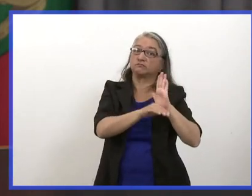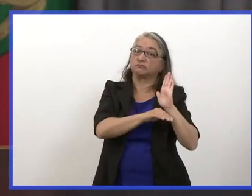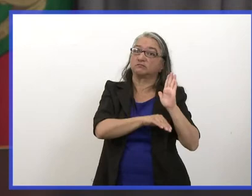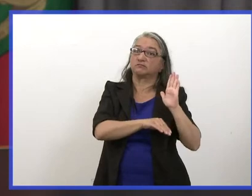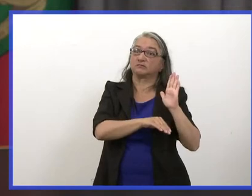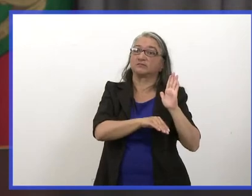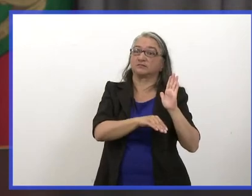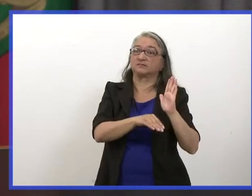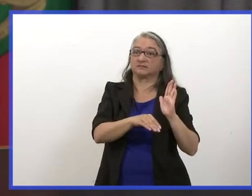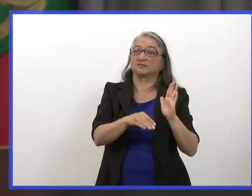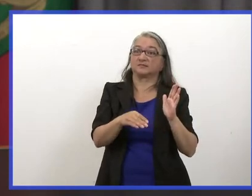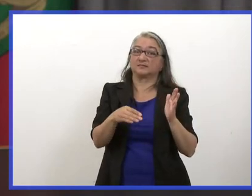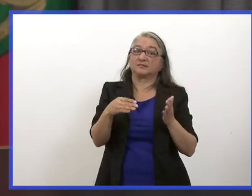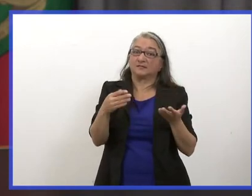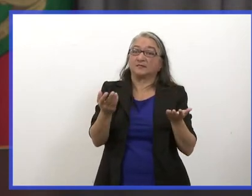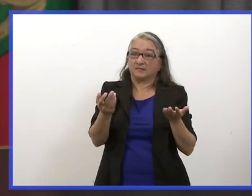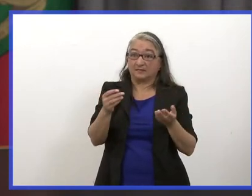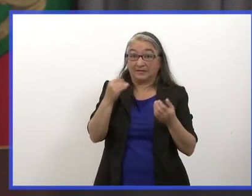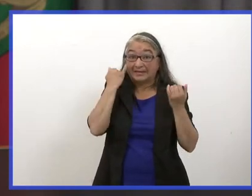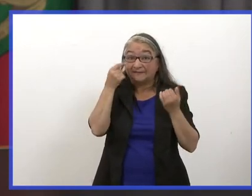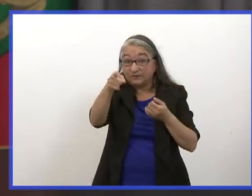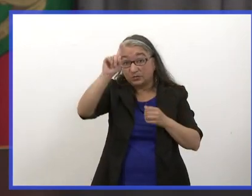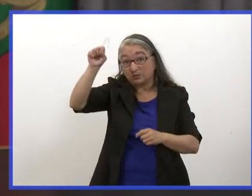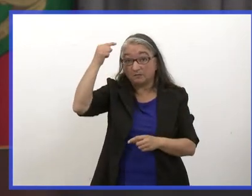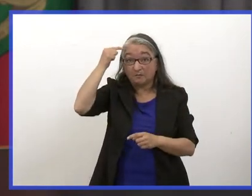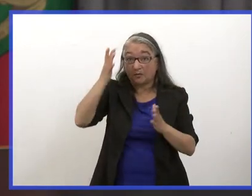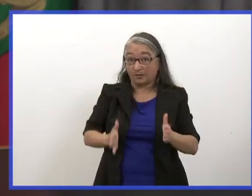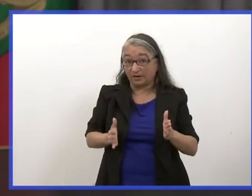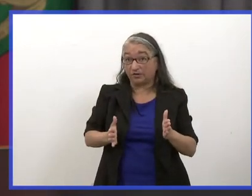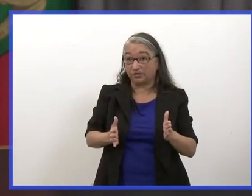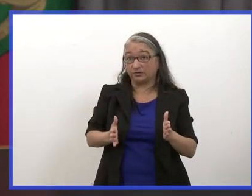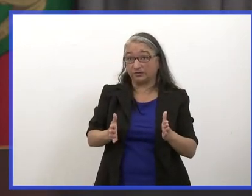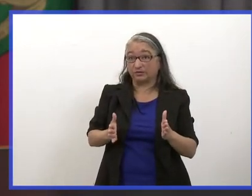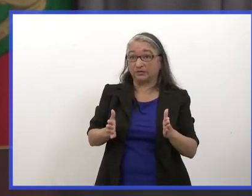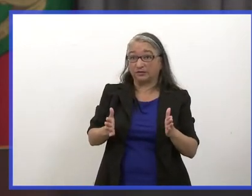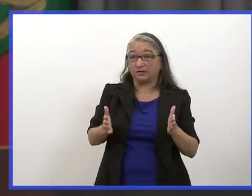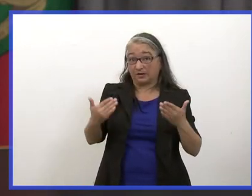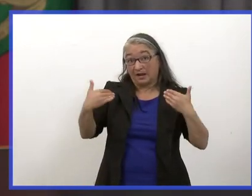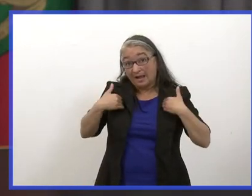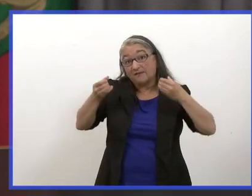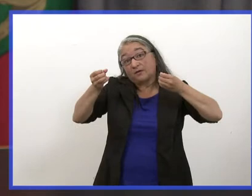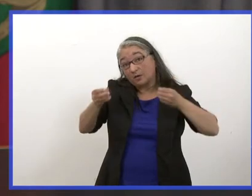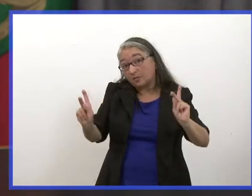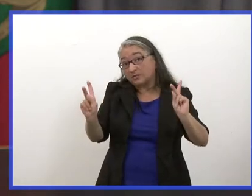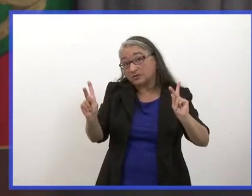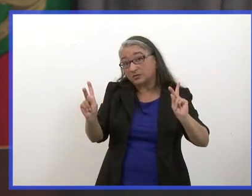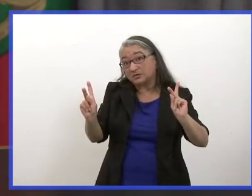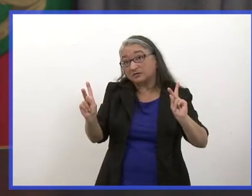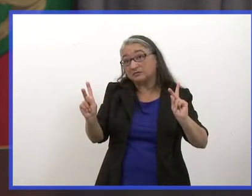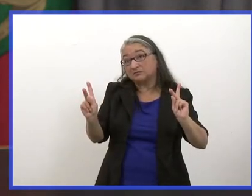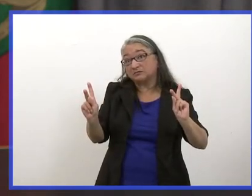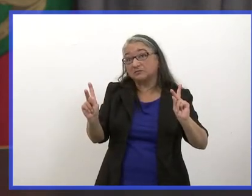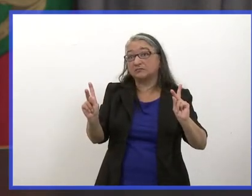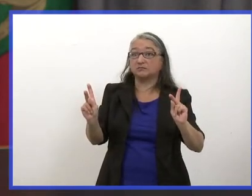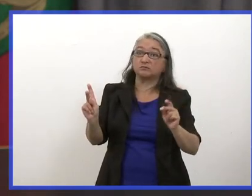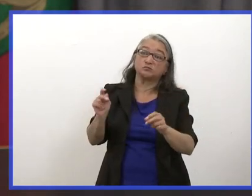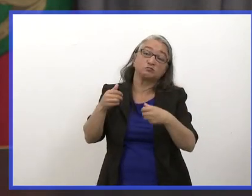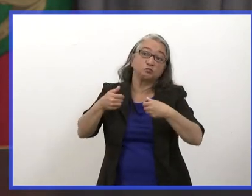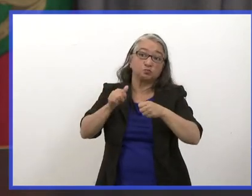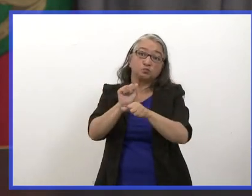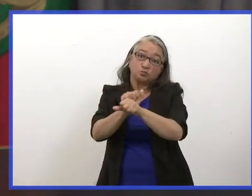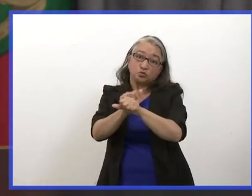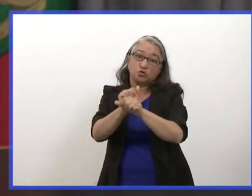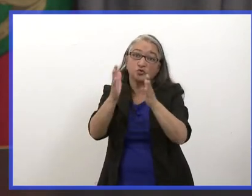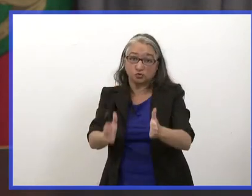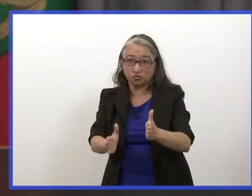If you're an employer and you have employees who can work remotely, we must do so, right? We're at a critical stage right now. And